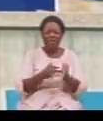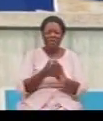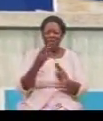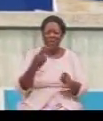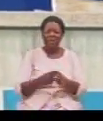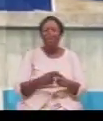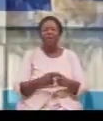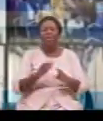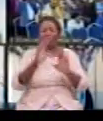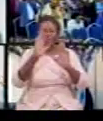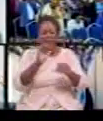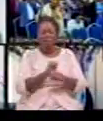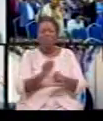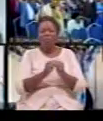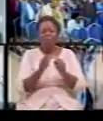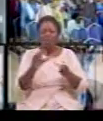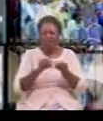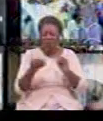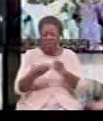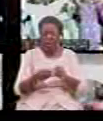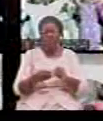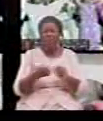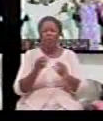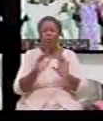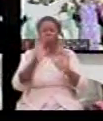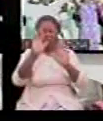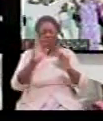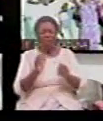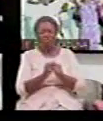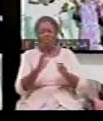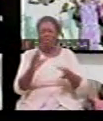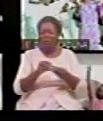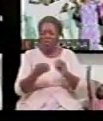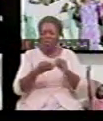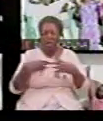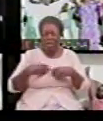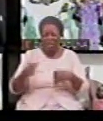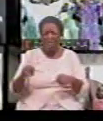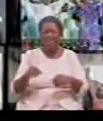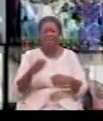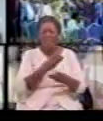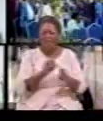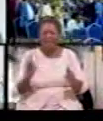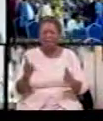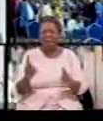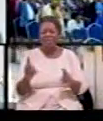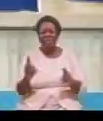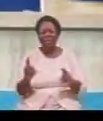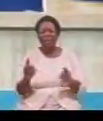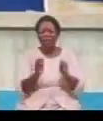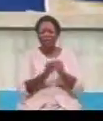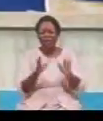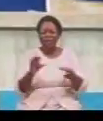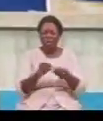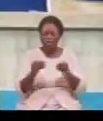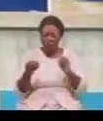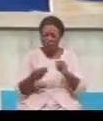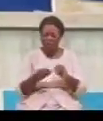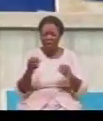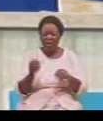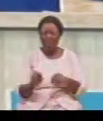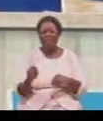without numbers, wonders without number, healings, deliverances without